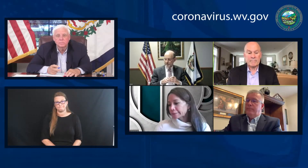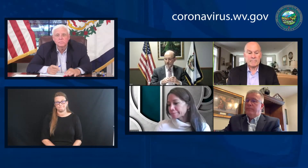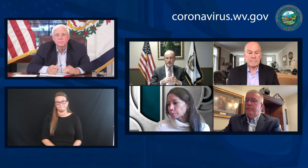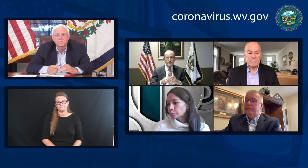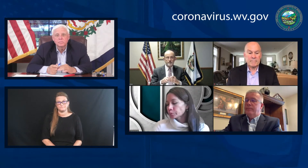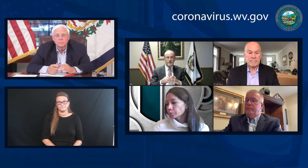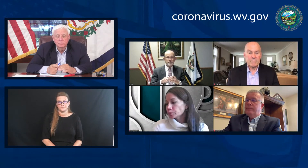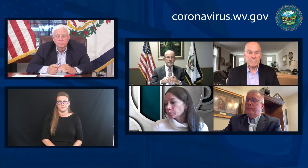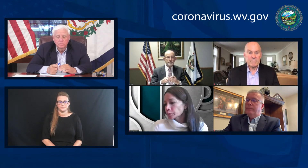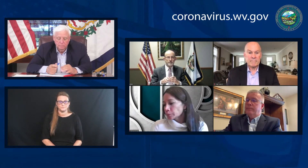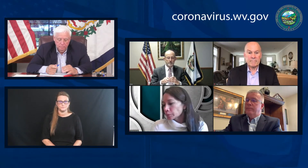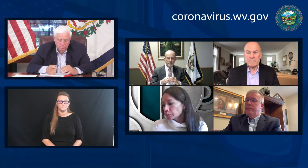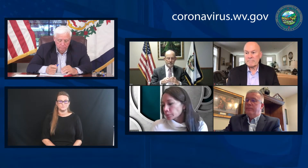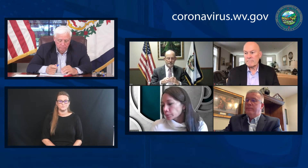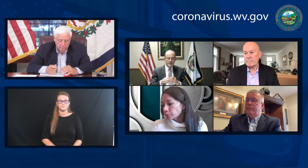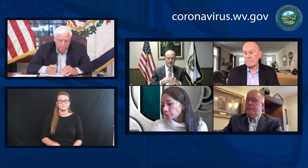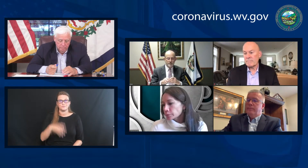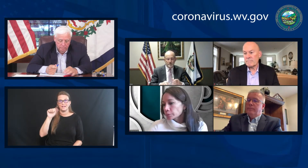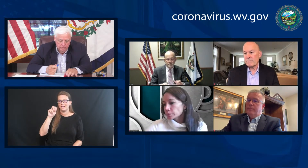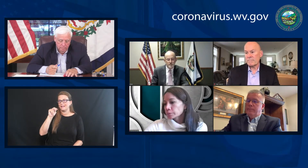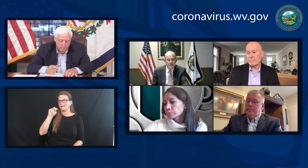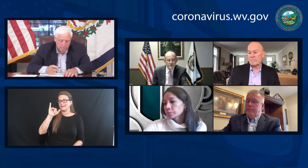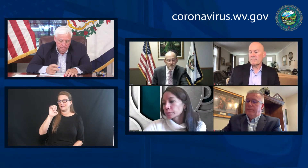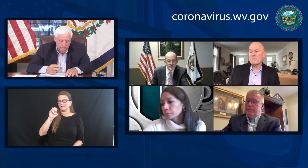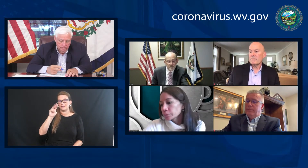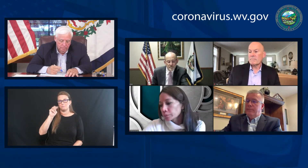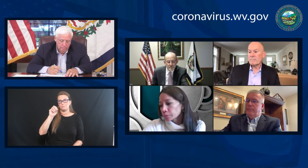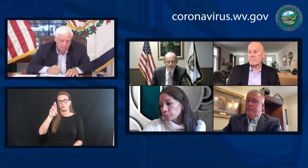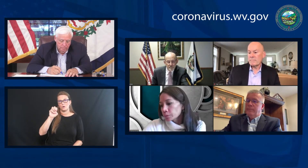All right, thank you, Kenny. Next, we'll go to Annie Moore with WVVA.